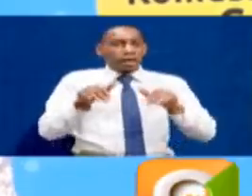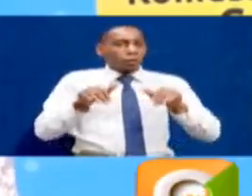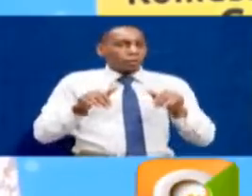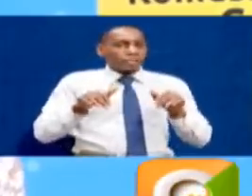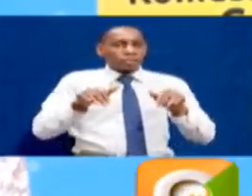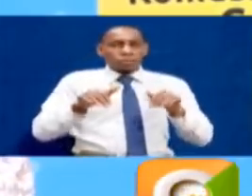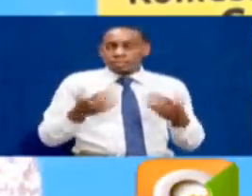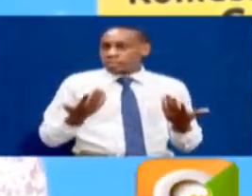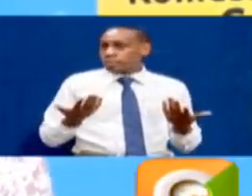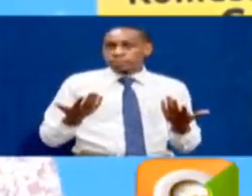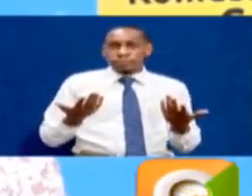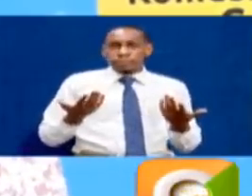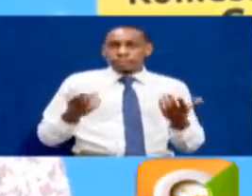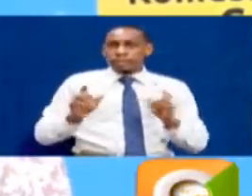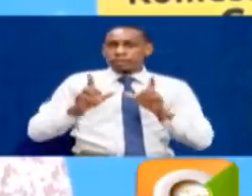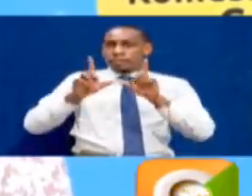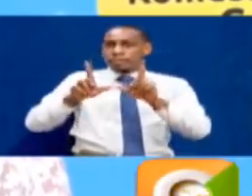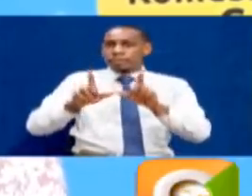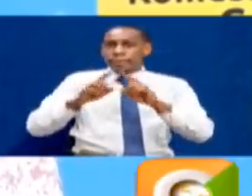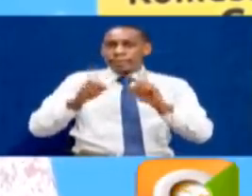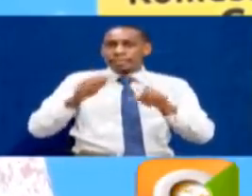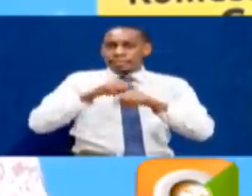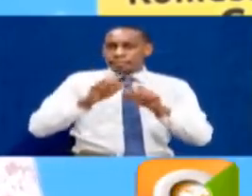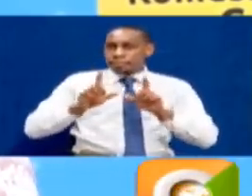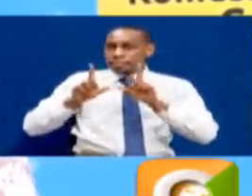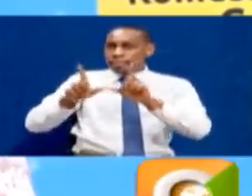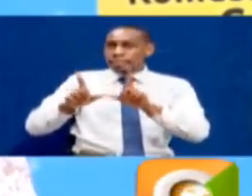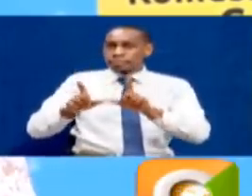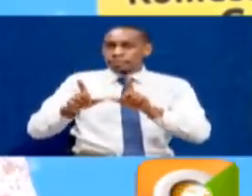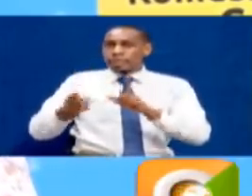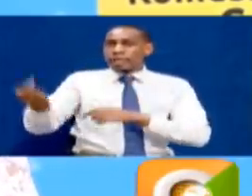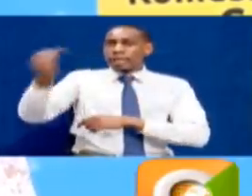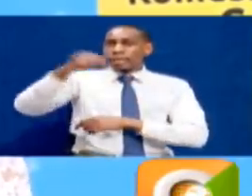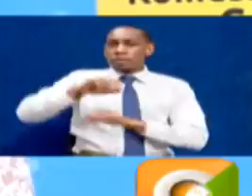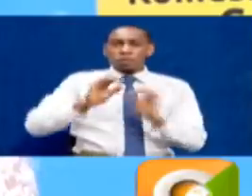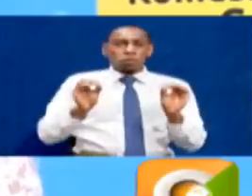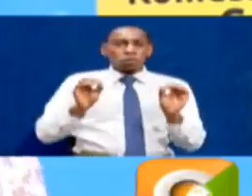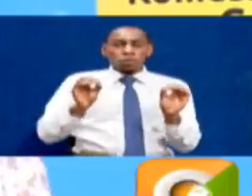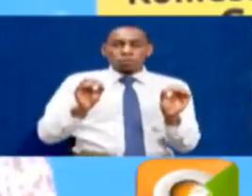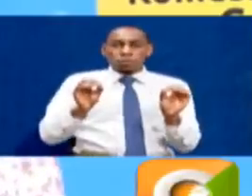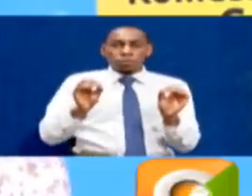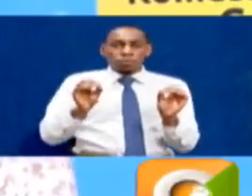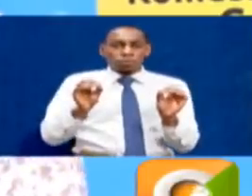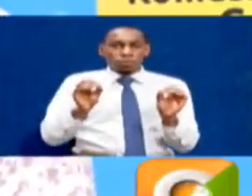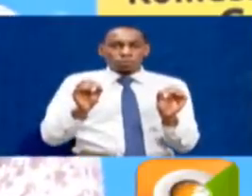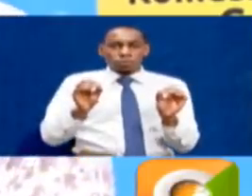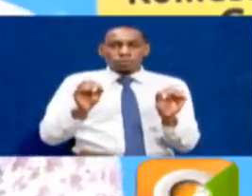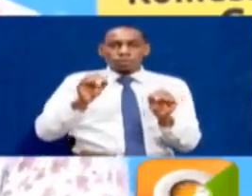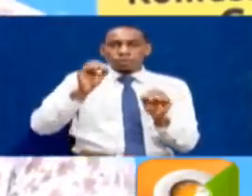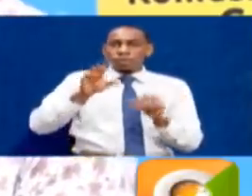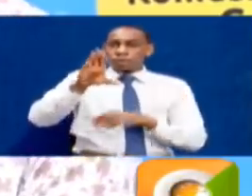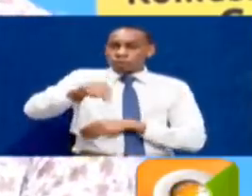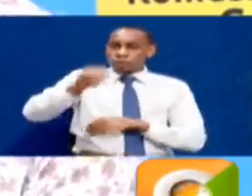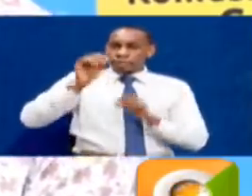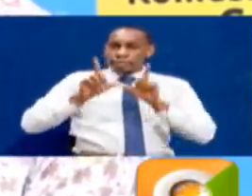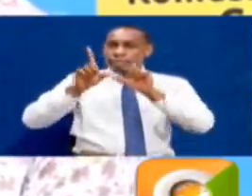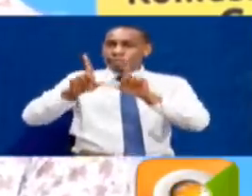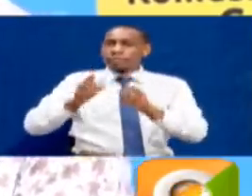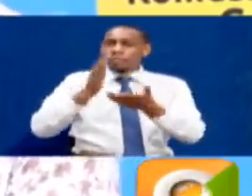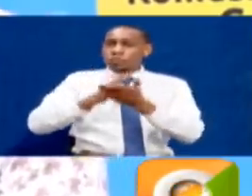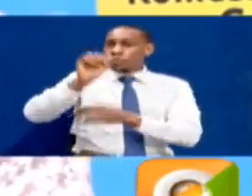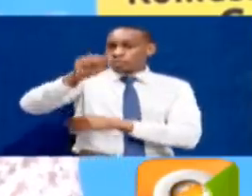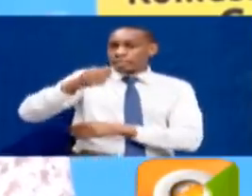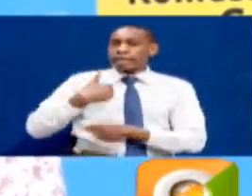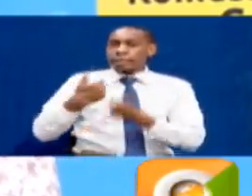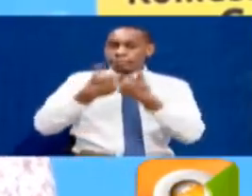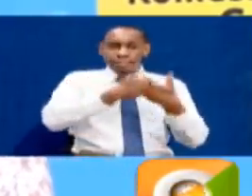until the certificate is there, but when the certificate is there, they're not checking to come in and pick it up. And yes, we have